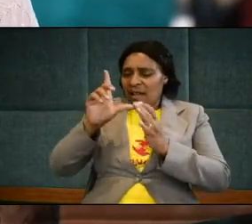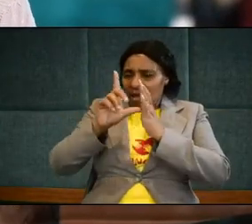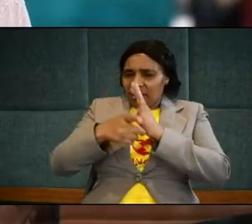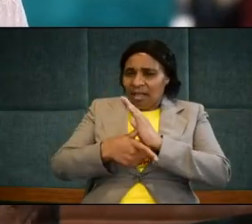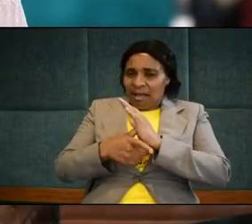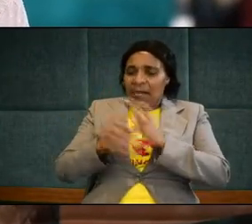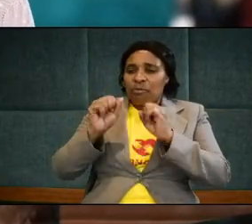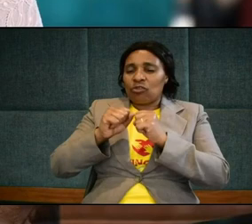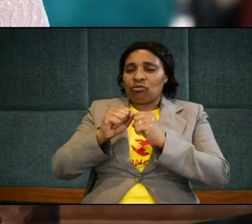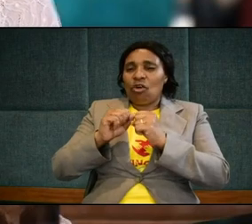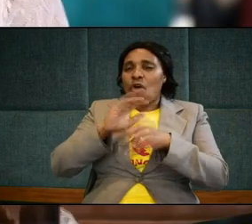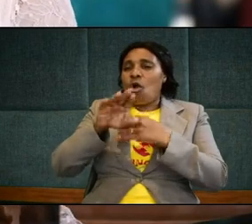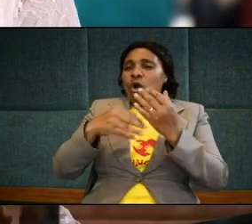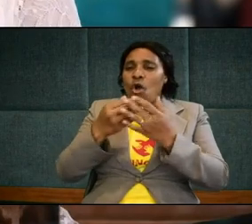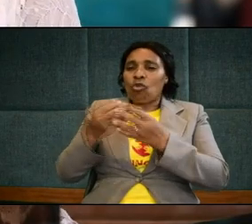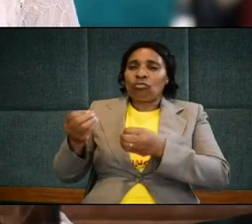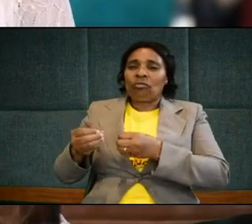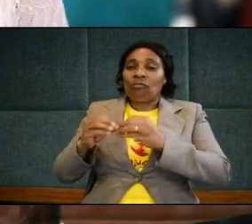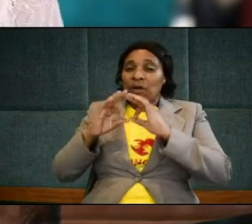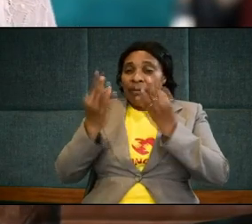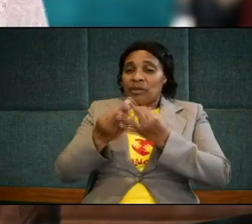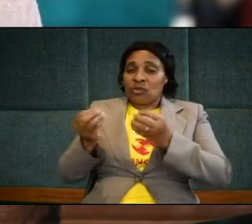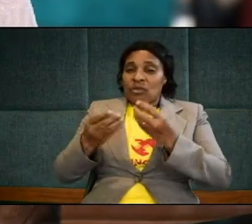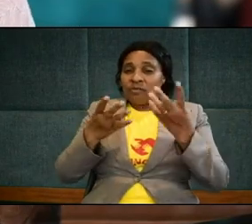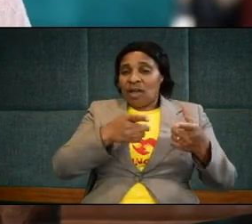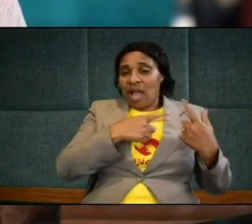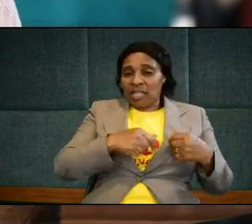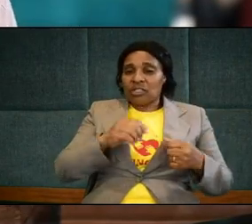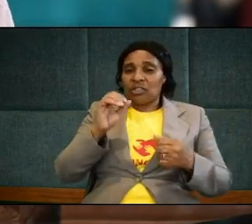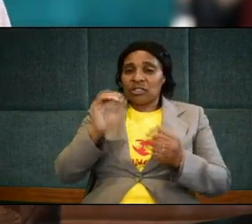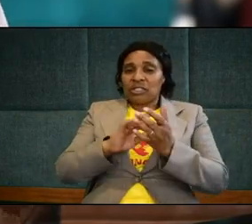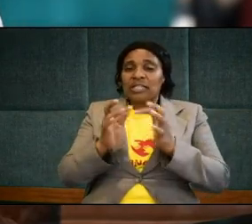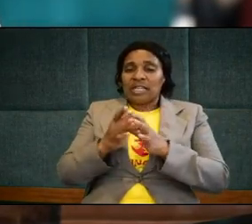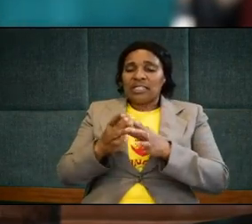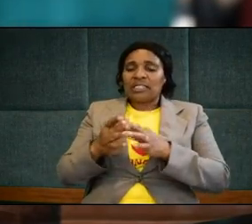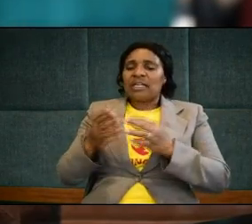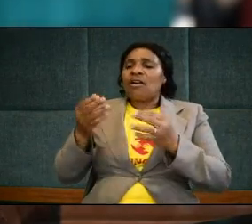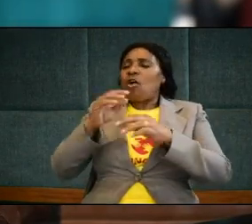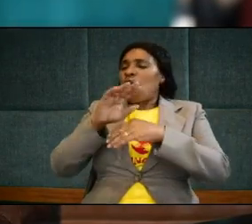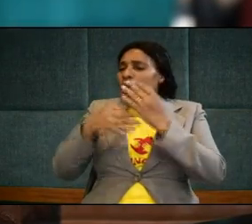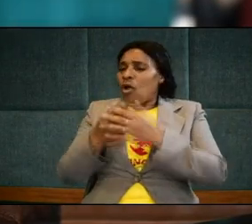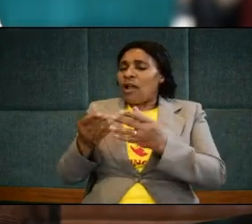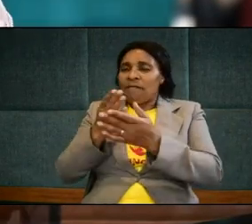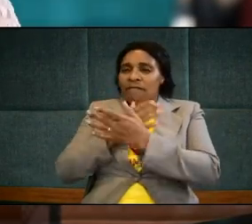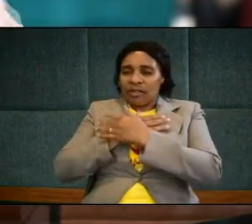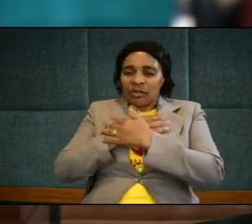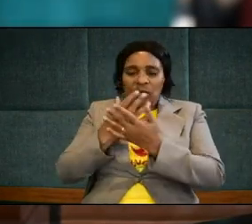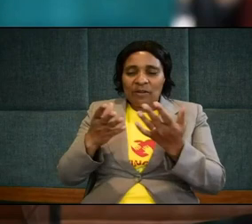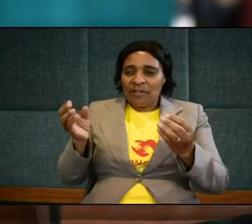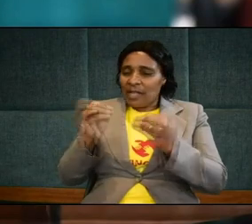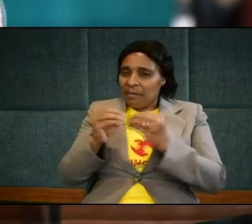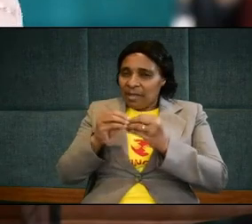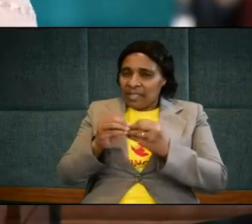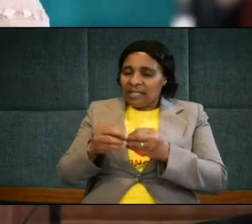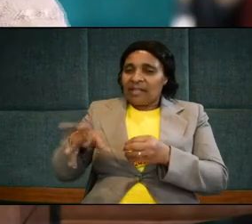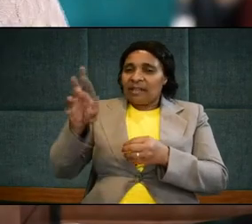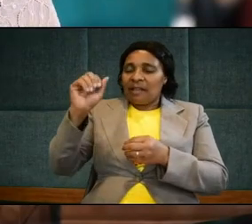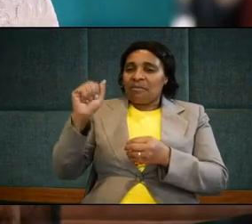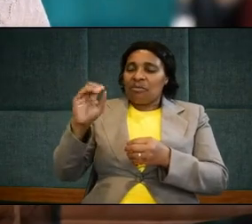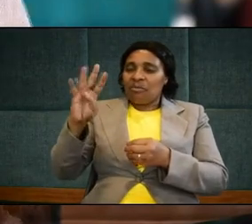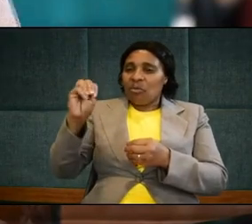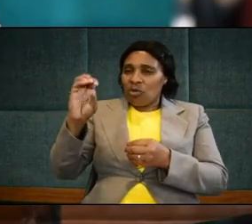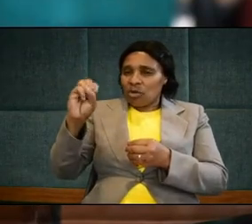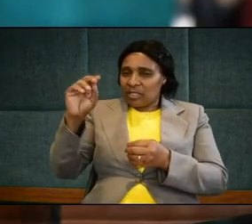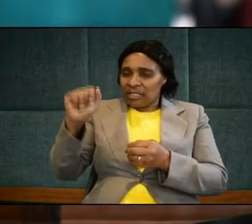family to give their hearts to him, to Jesus. He and Ramos are friends, and whenever they meet, he calls out, "Hey, it's the Bible guy."